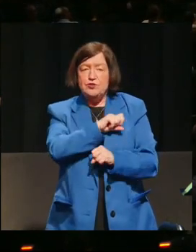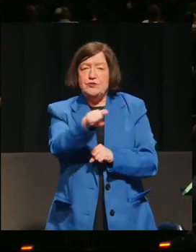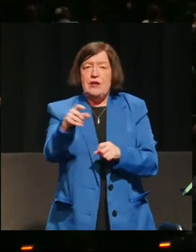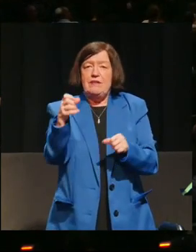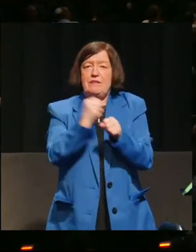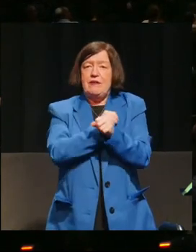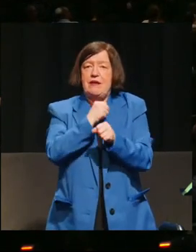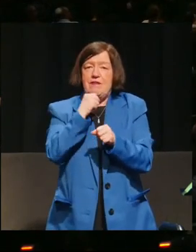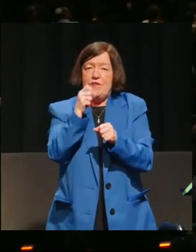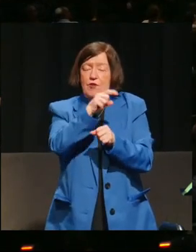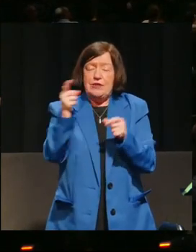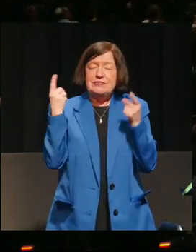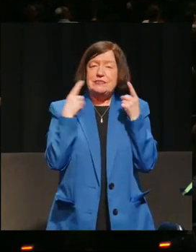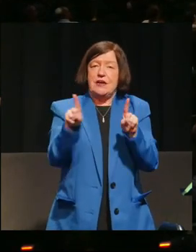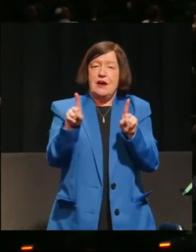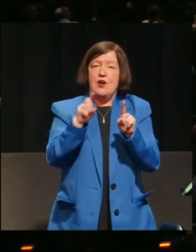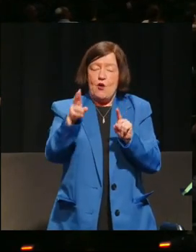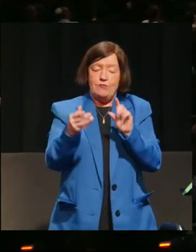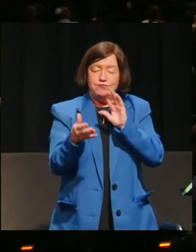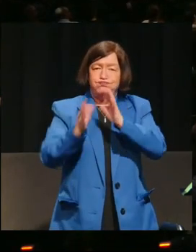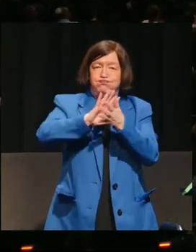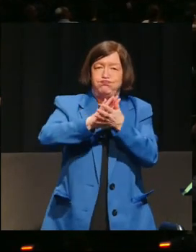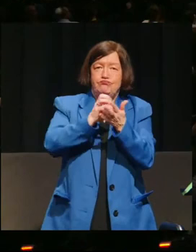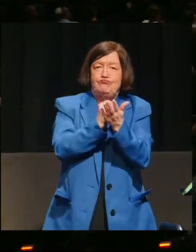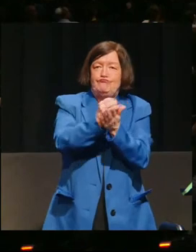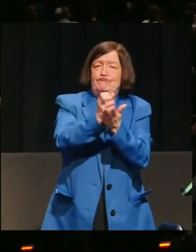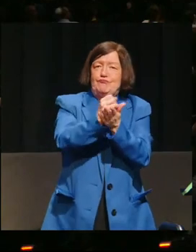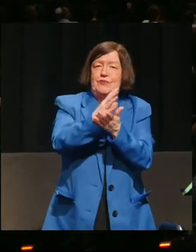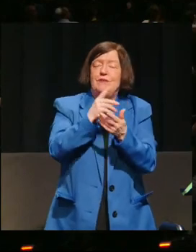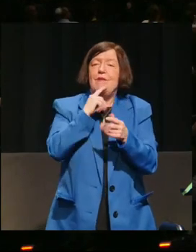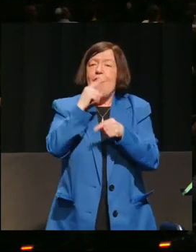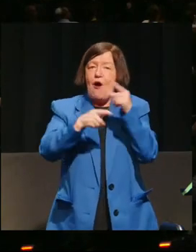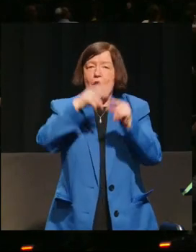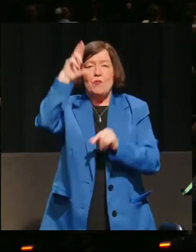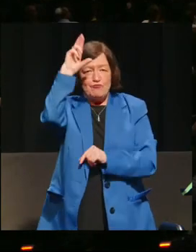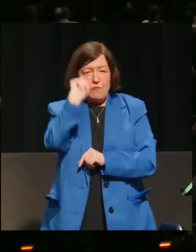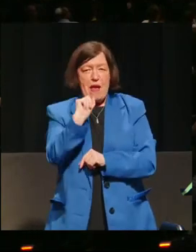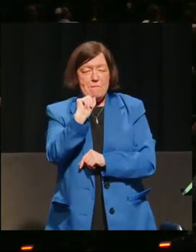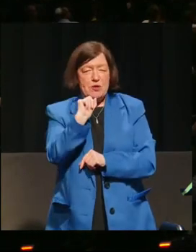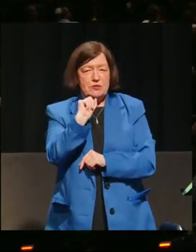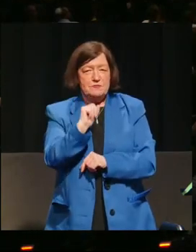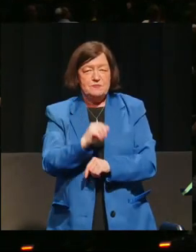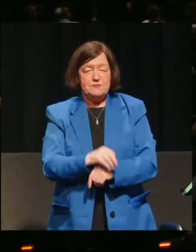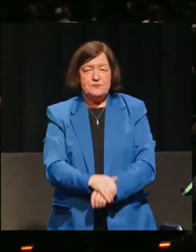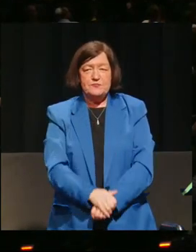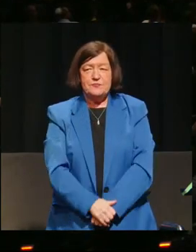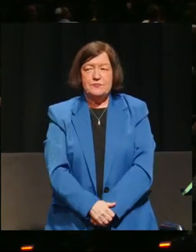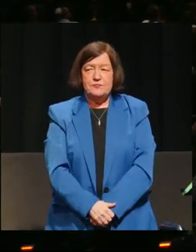is never denied or distorted, but always remembered.